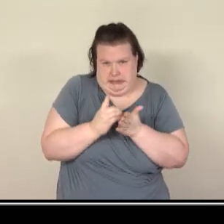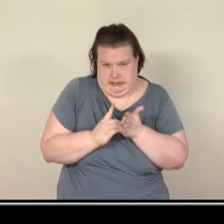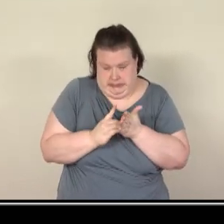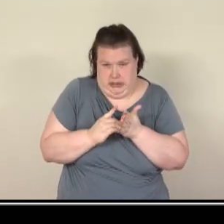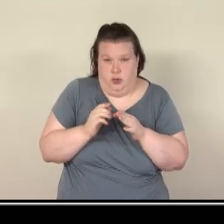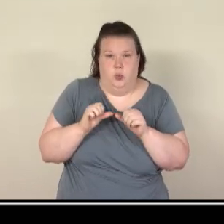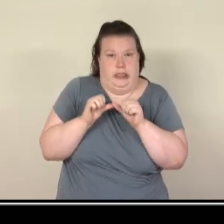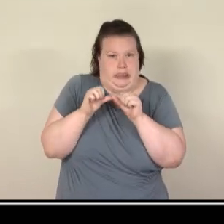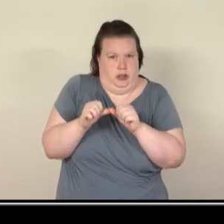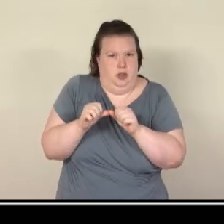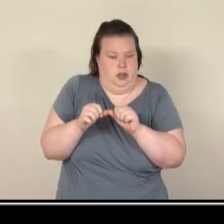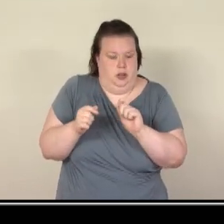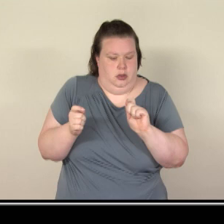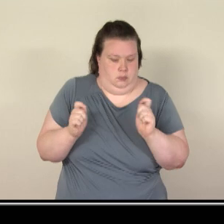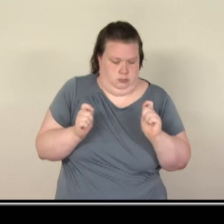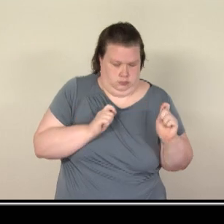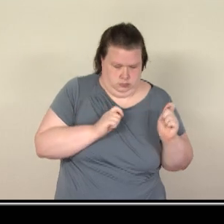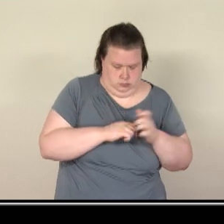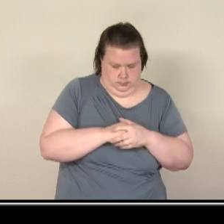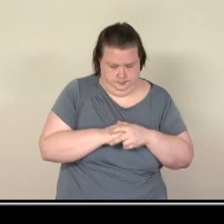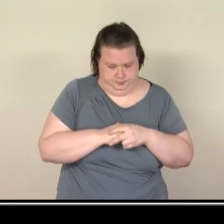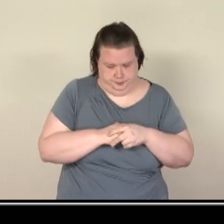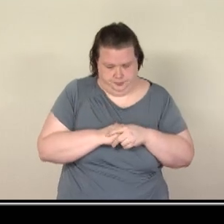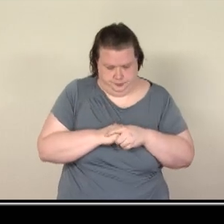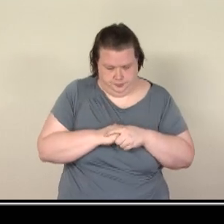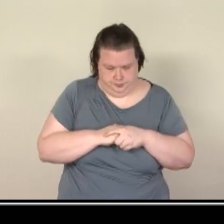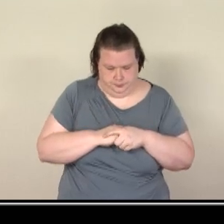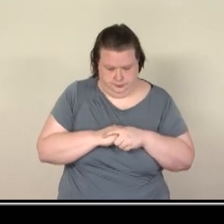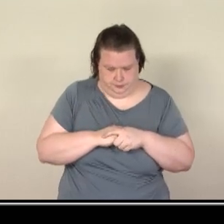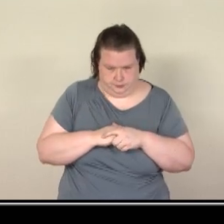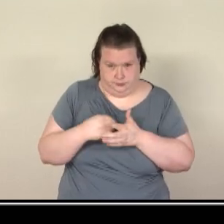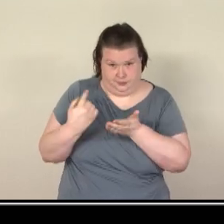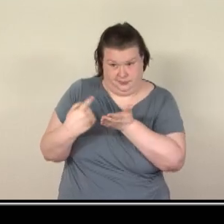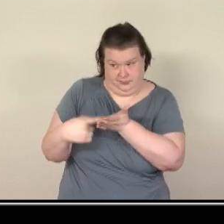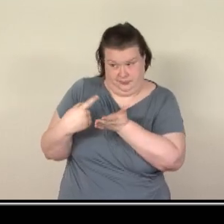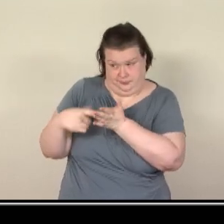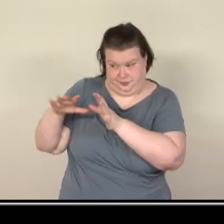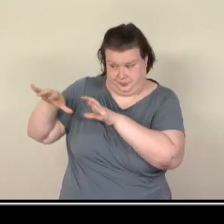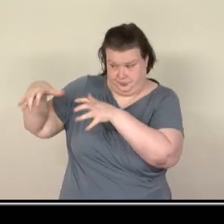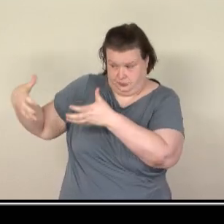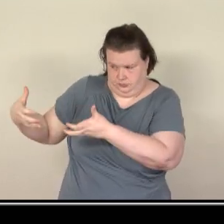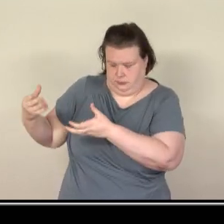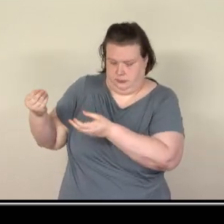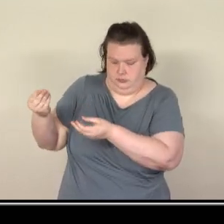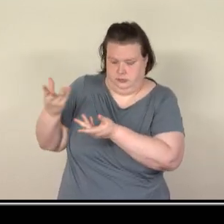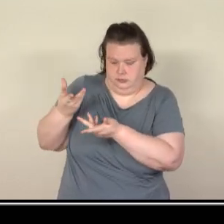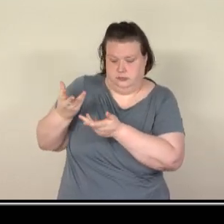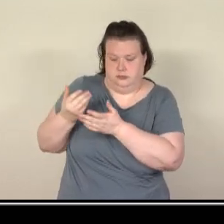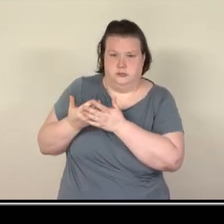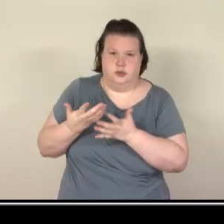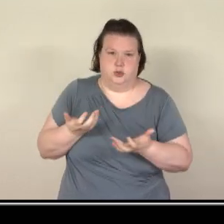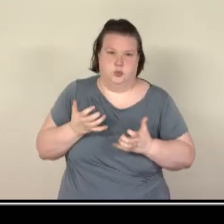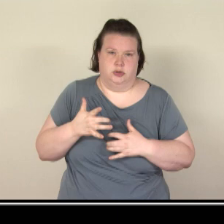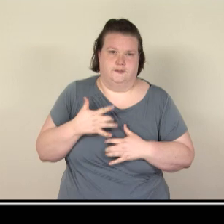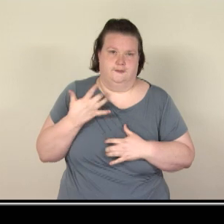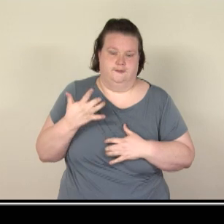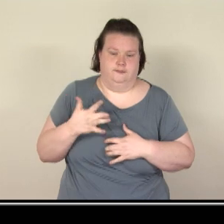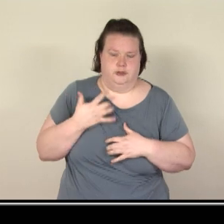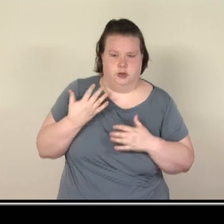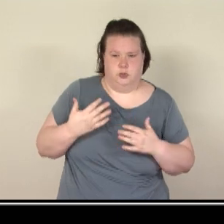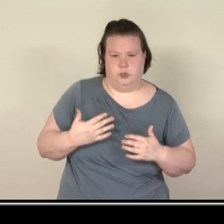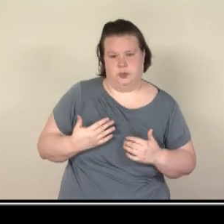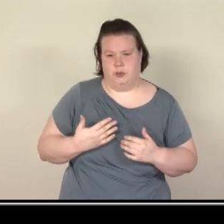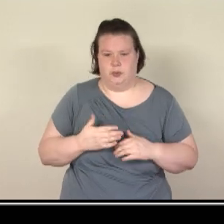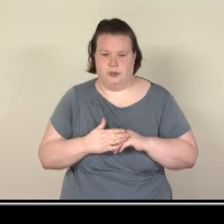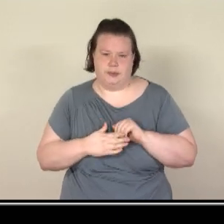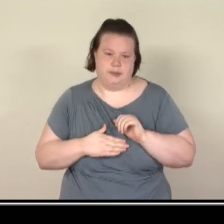this, but one of the discussion points we heard with the group was they really want this to feel warm and inviting, get